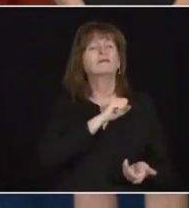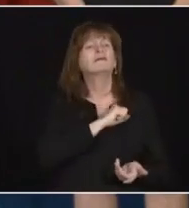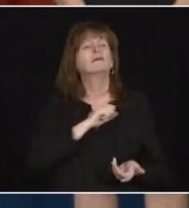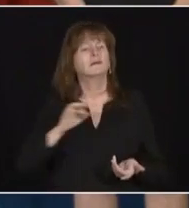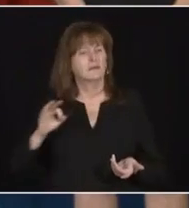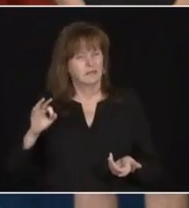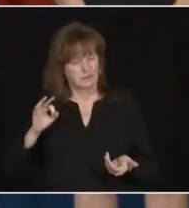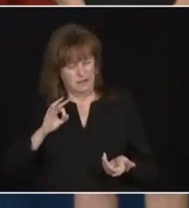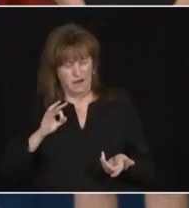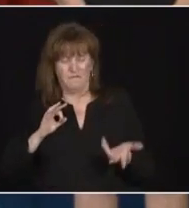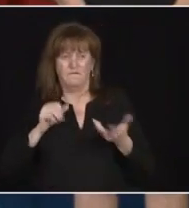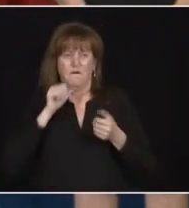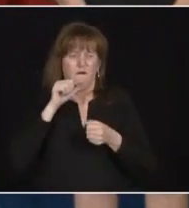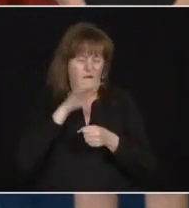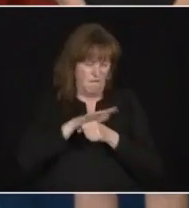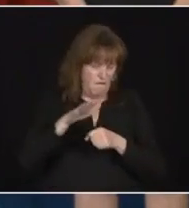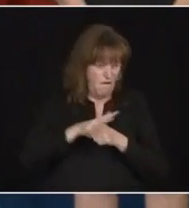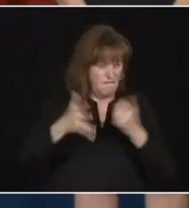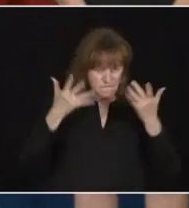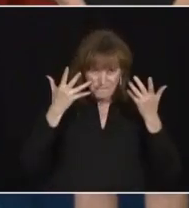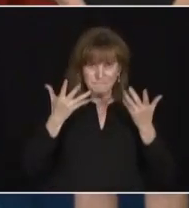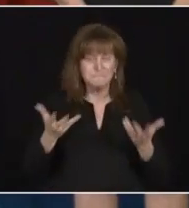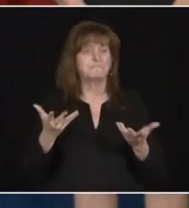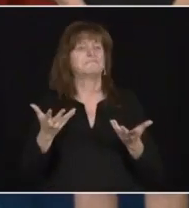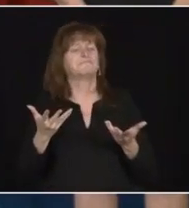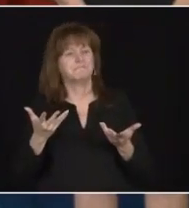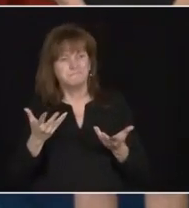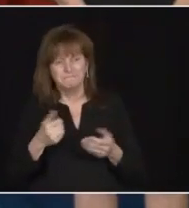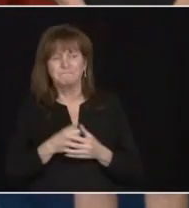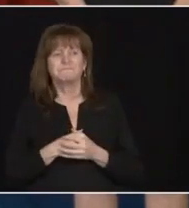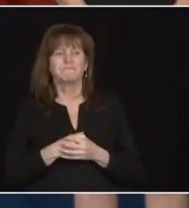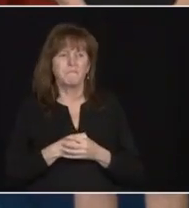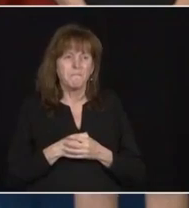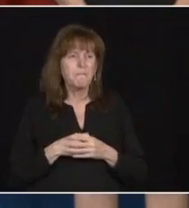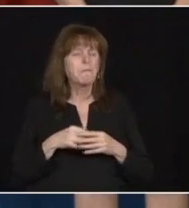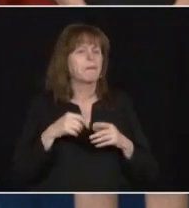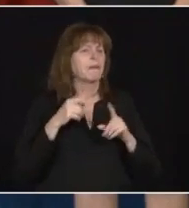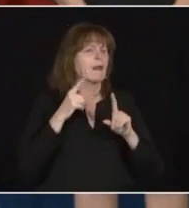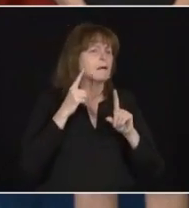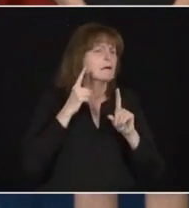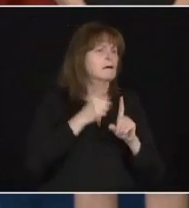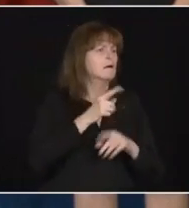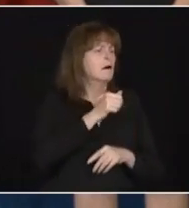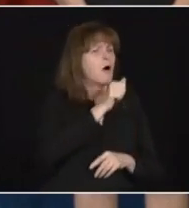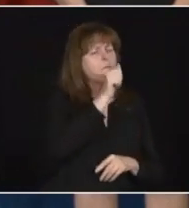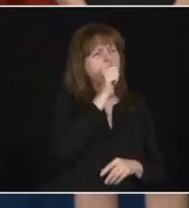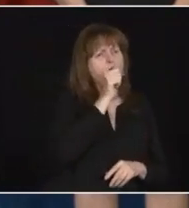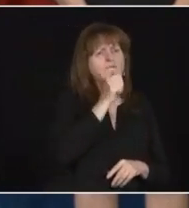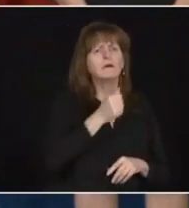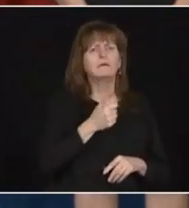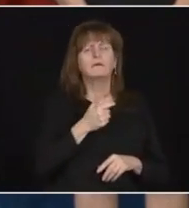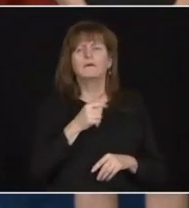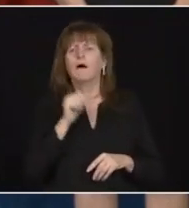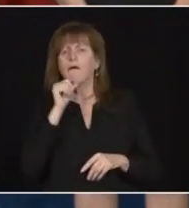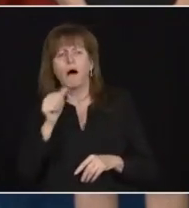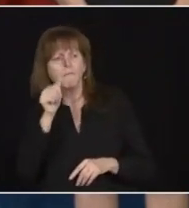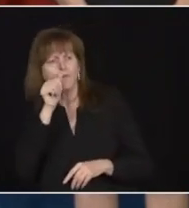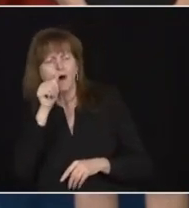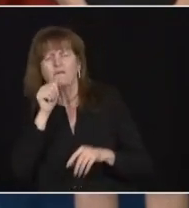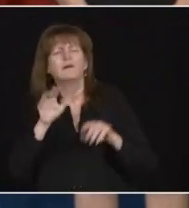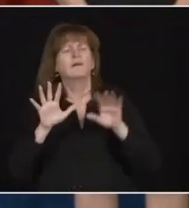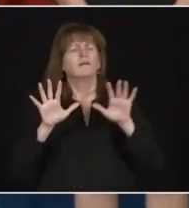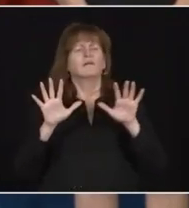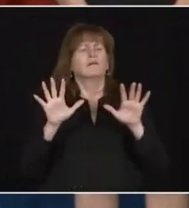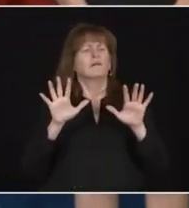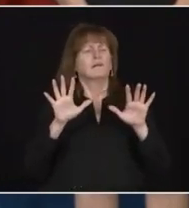And this is not specific to any particular type of home, but we know that we need to move forward with a